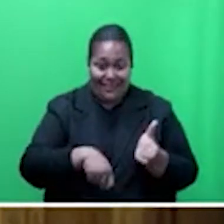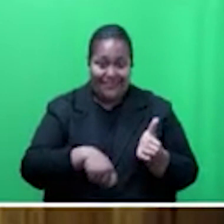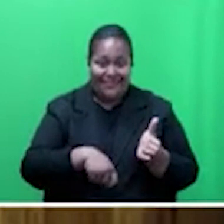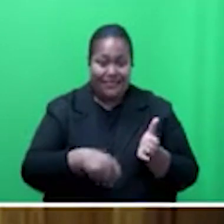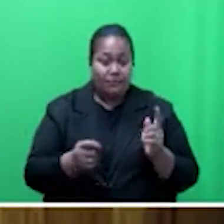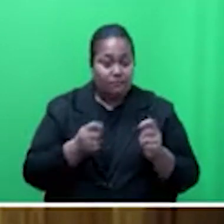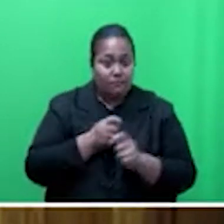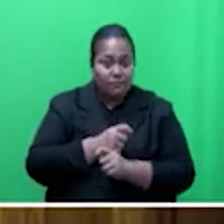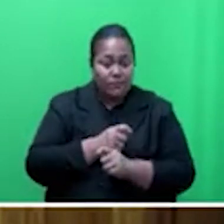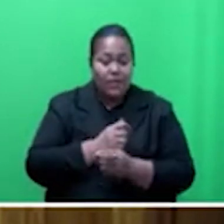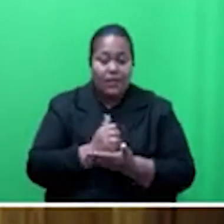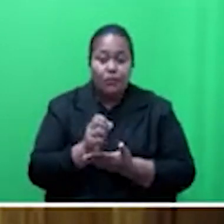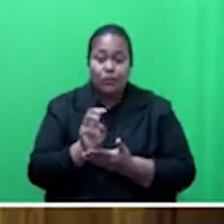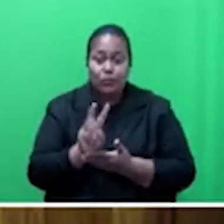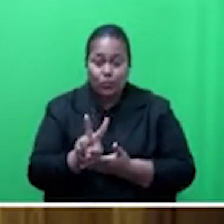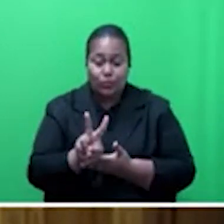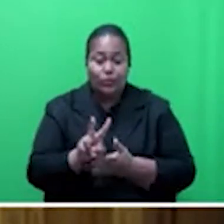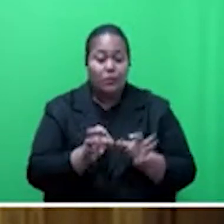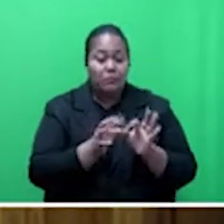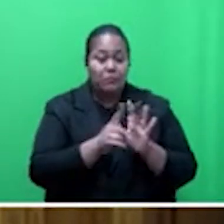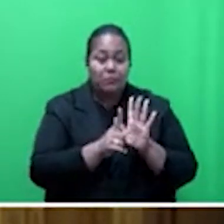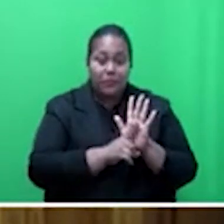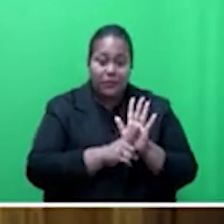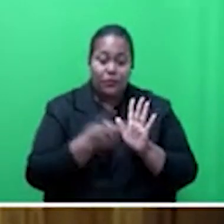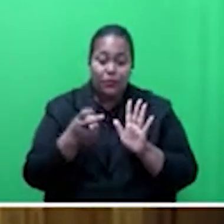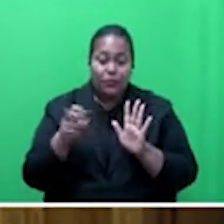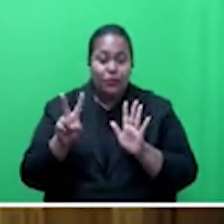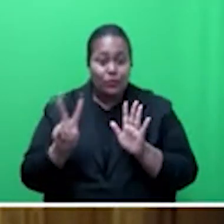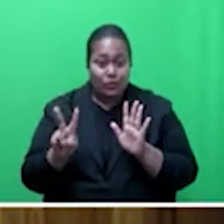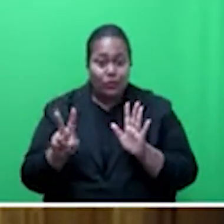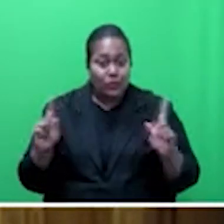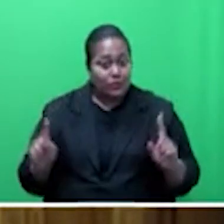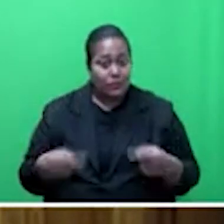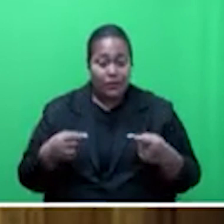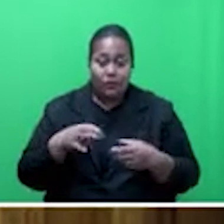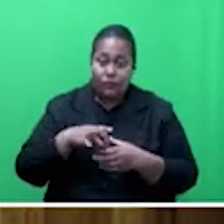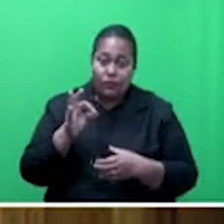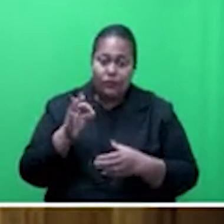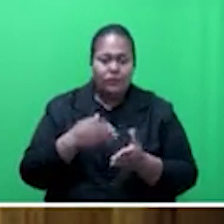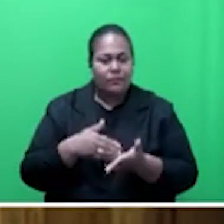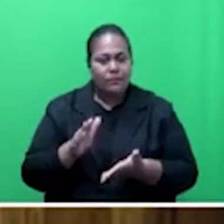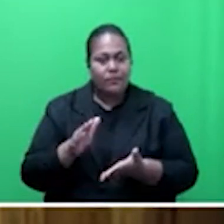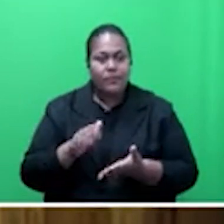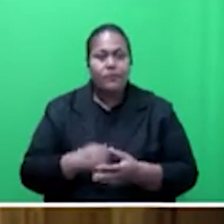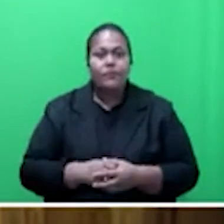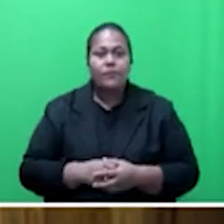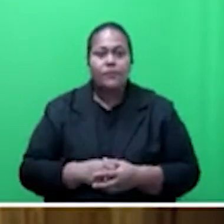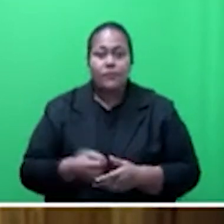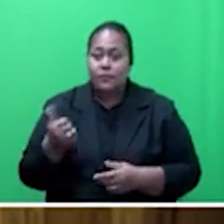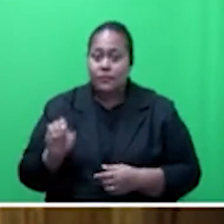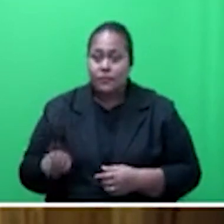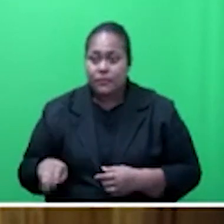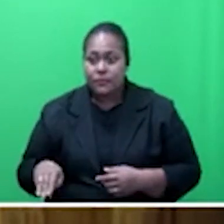Bill 2022 be debated, voted upon, and be passed. Does any